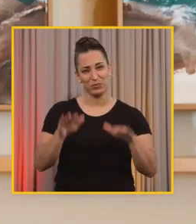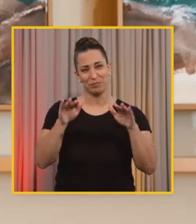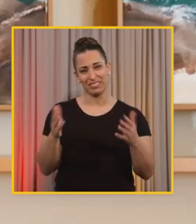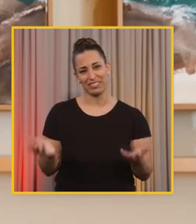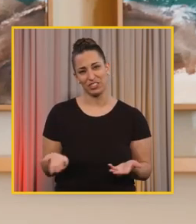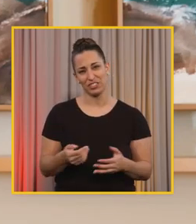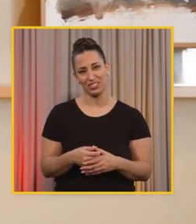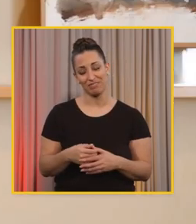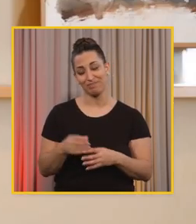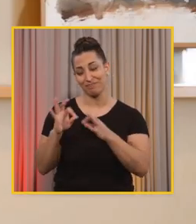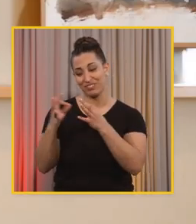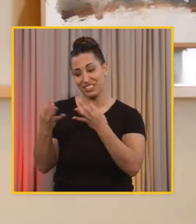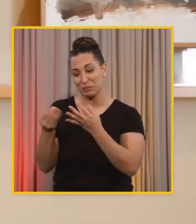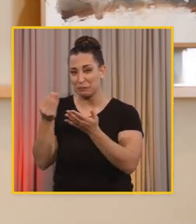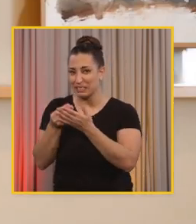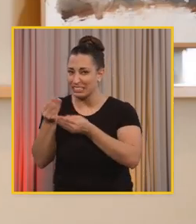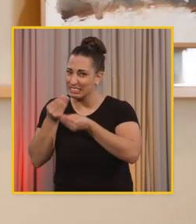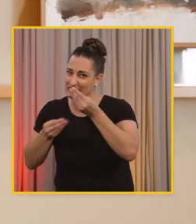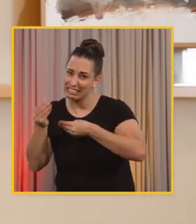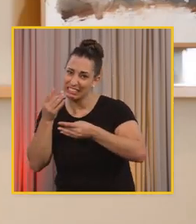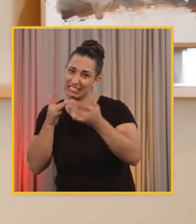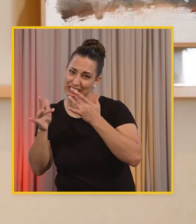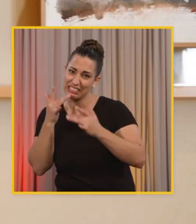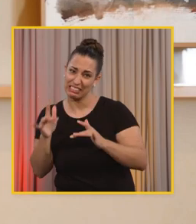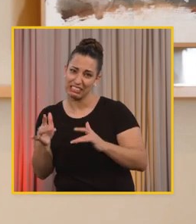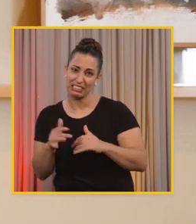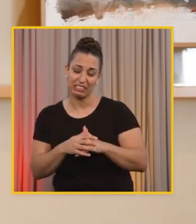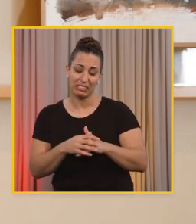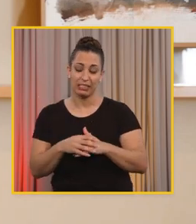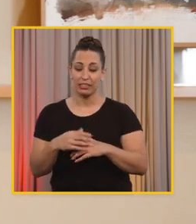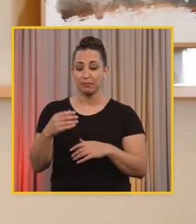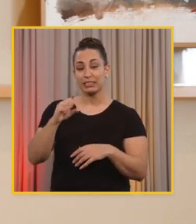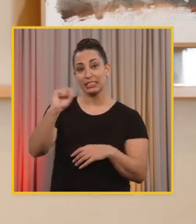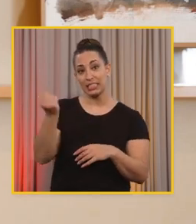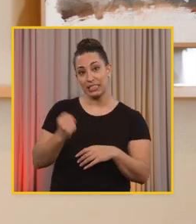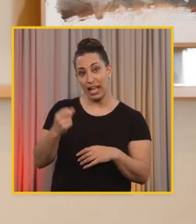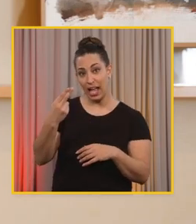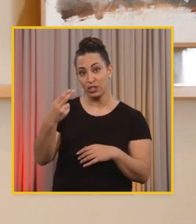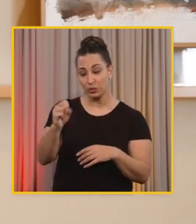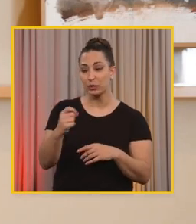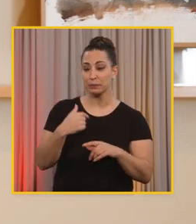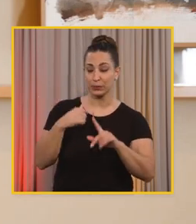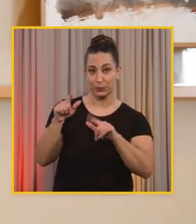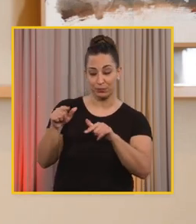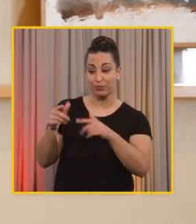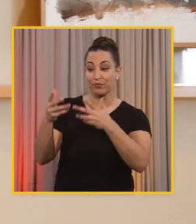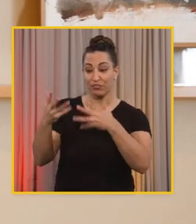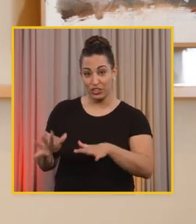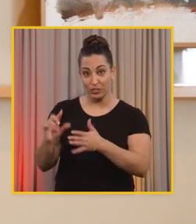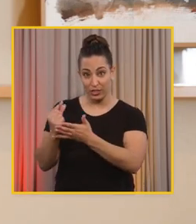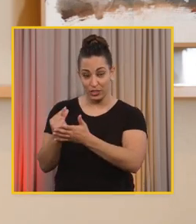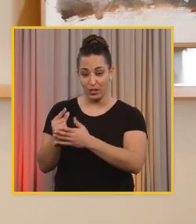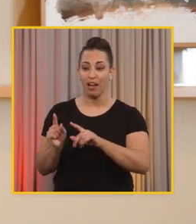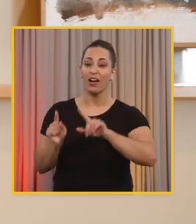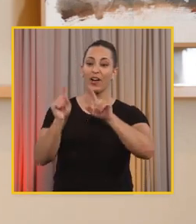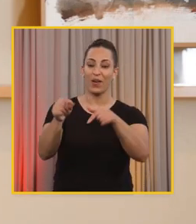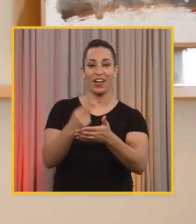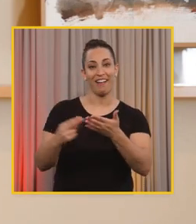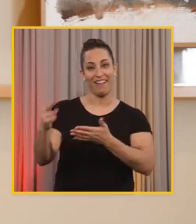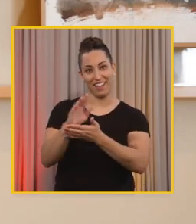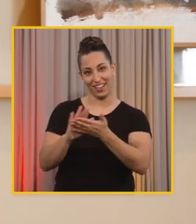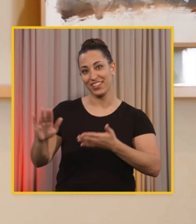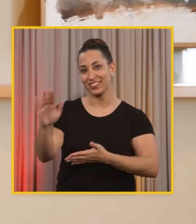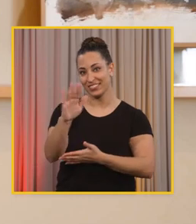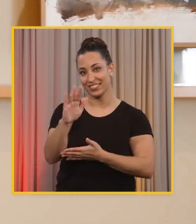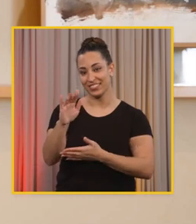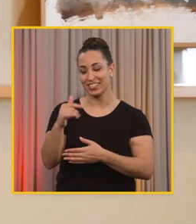struggled financially. After graduating from Salinas High, I attended Hartnell College, and I was